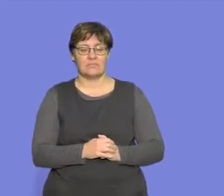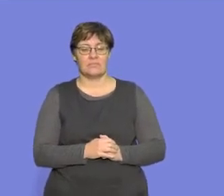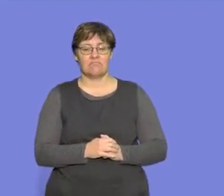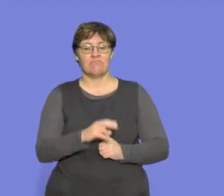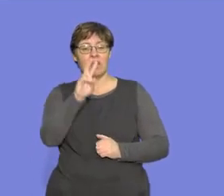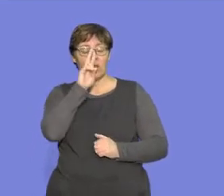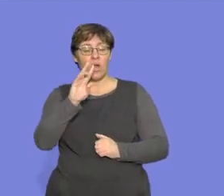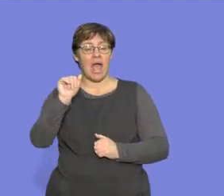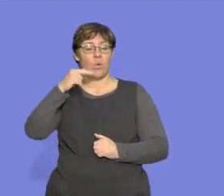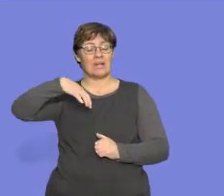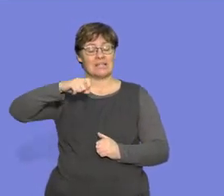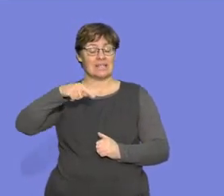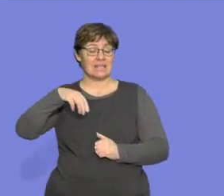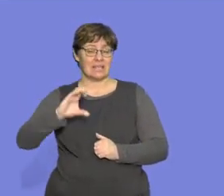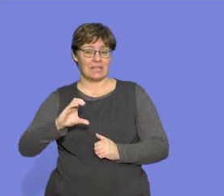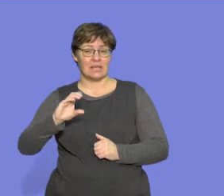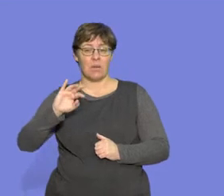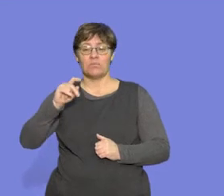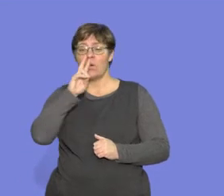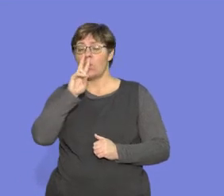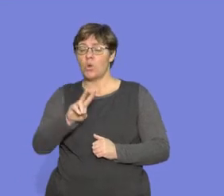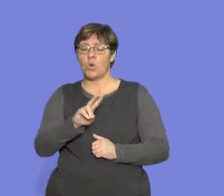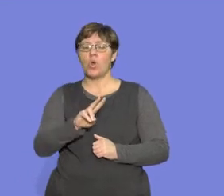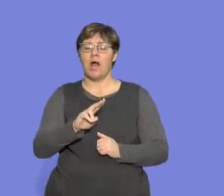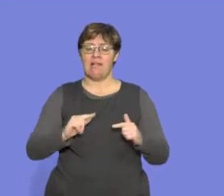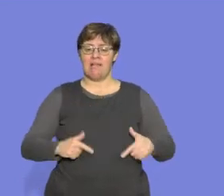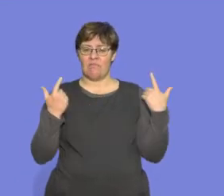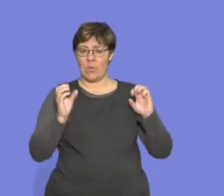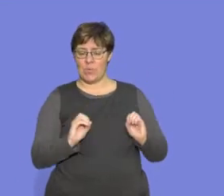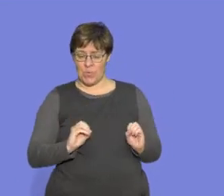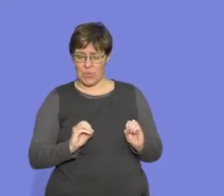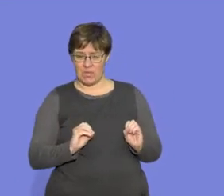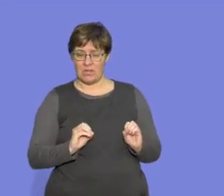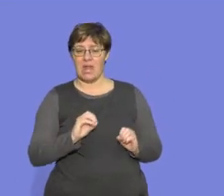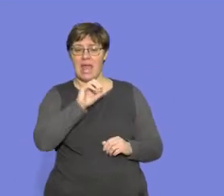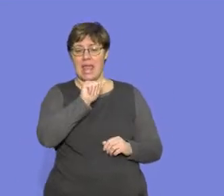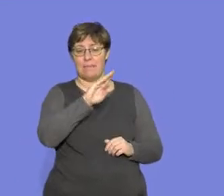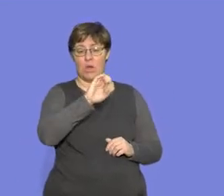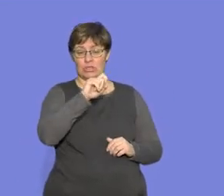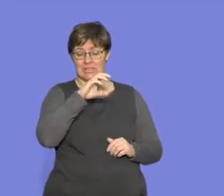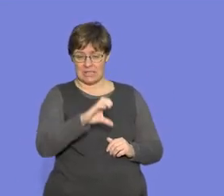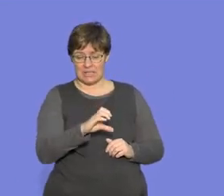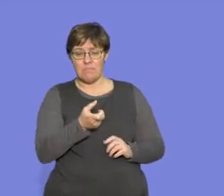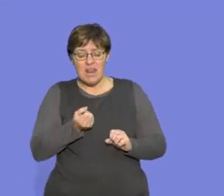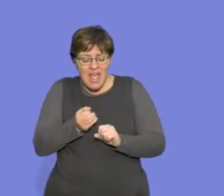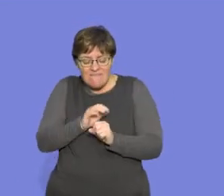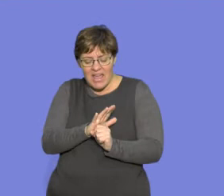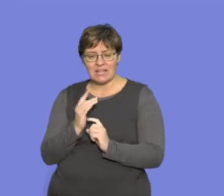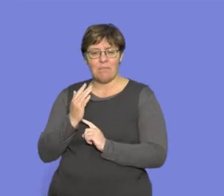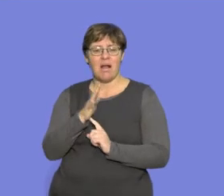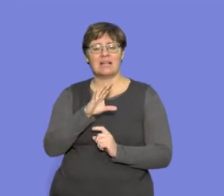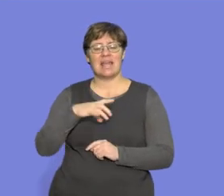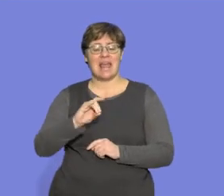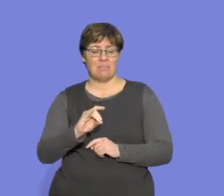aquatic biomes, it's important that we look at the abiotic factors and how these have an effect on the kinds of plants and animals